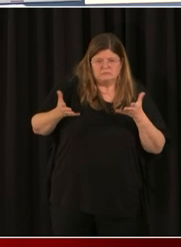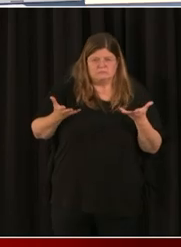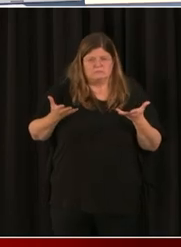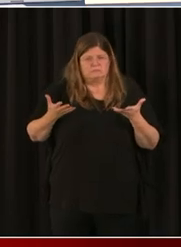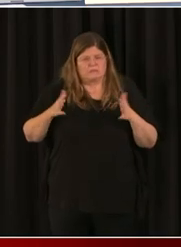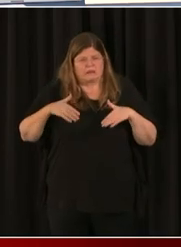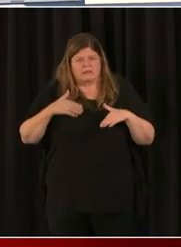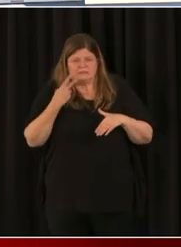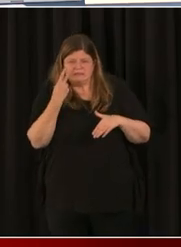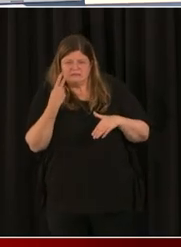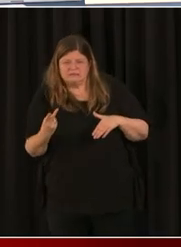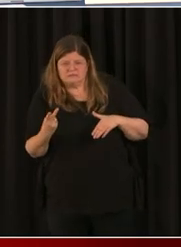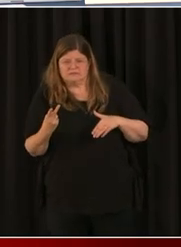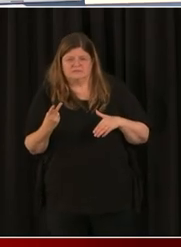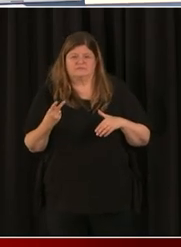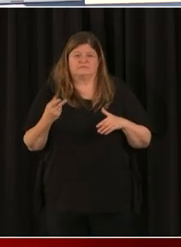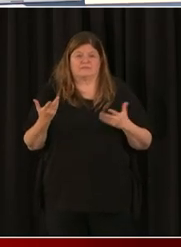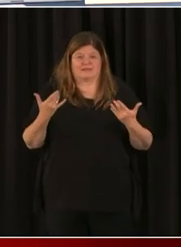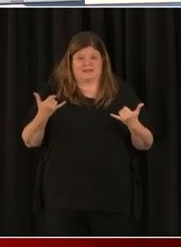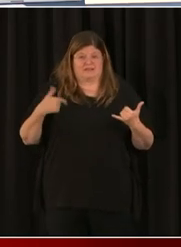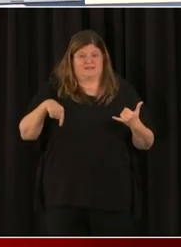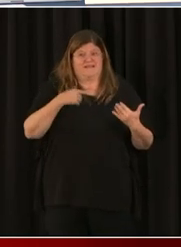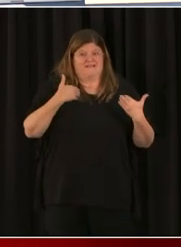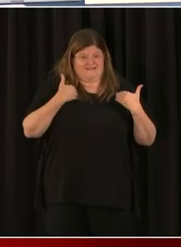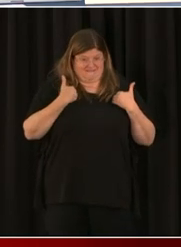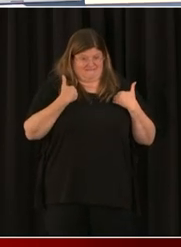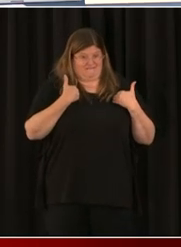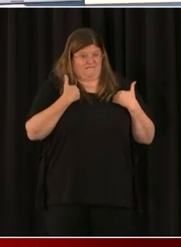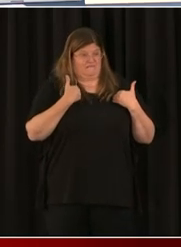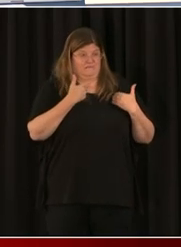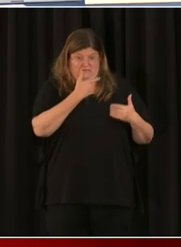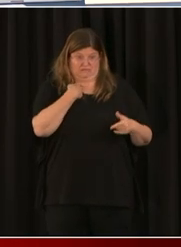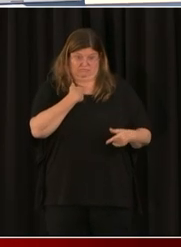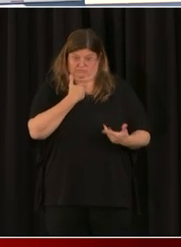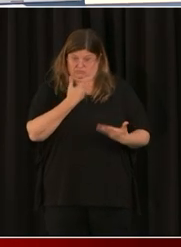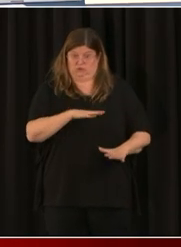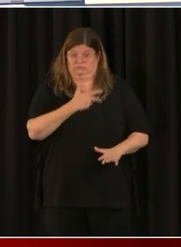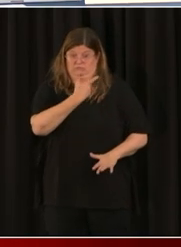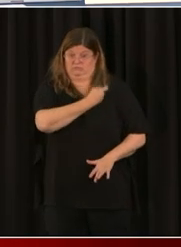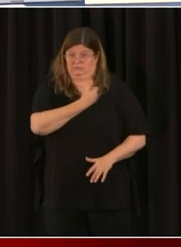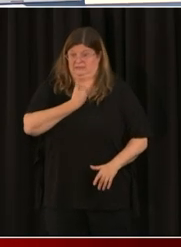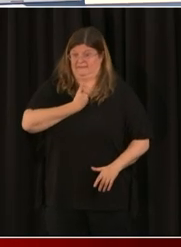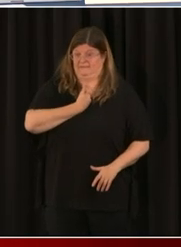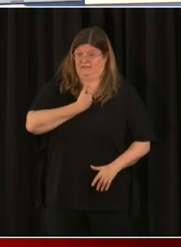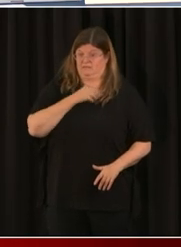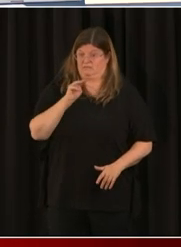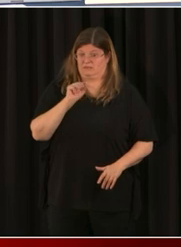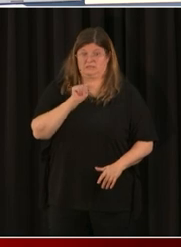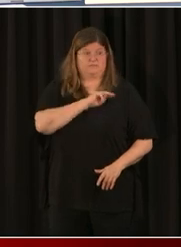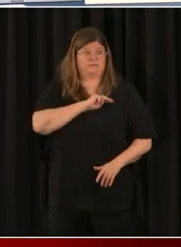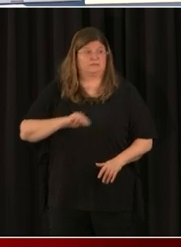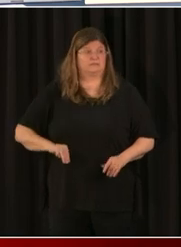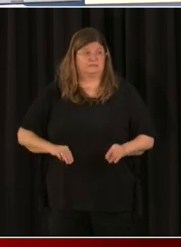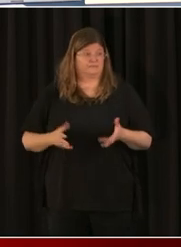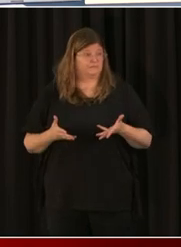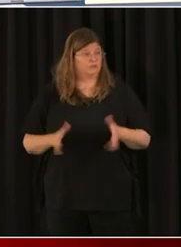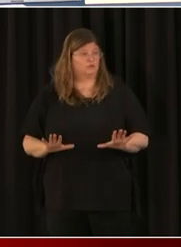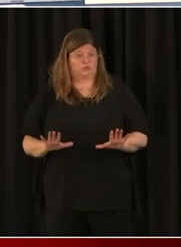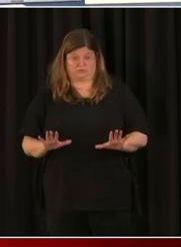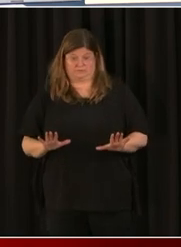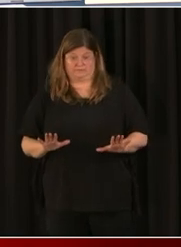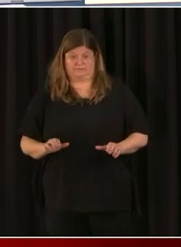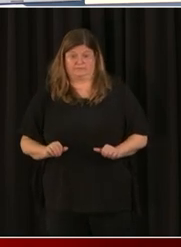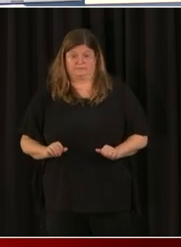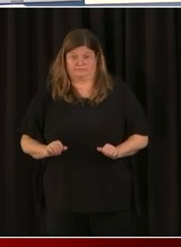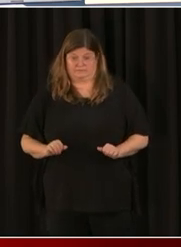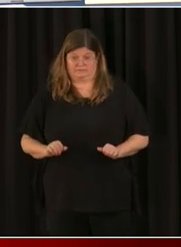by that? As you all know, I was vaccinated. That beginning that evening, I had some soreness at the injection site that lasted